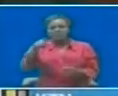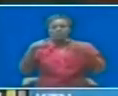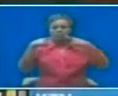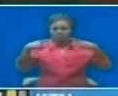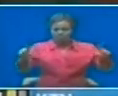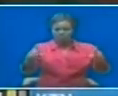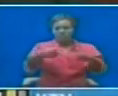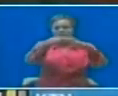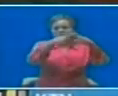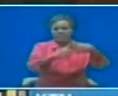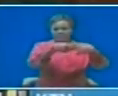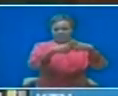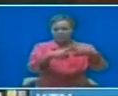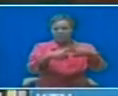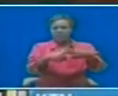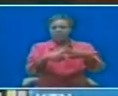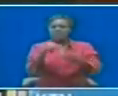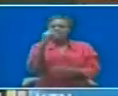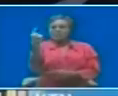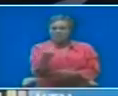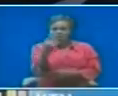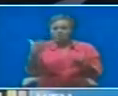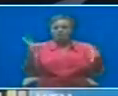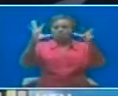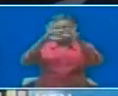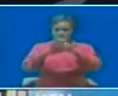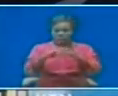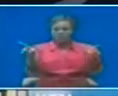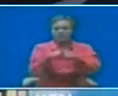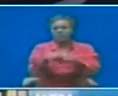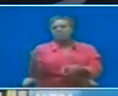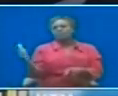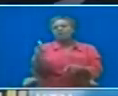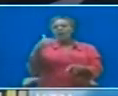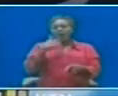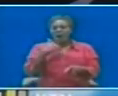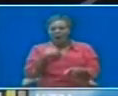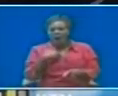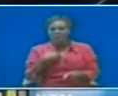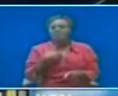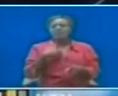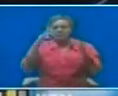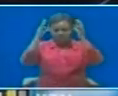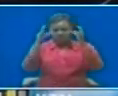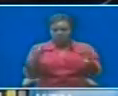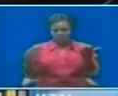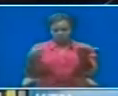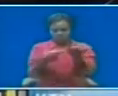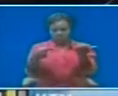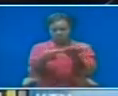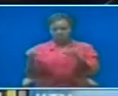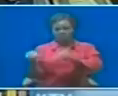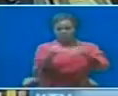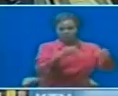broadcast industry, whether singularly or jointly. And media houses will now have a say in the deadline for migration to the